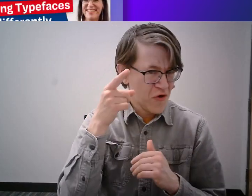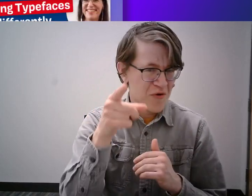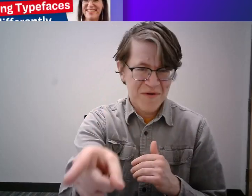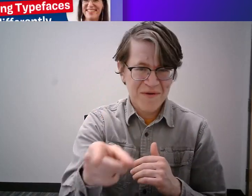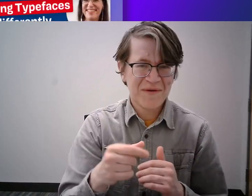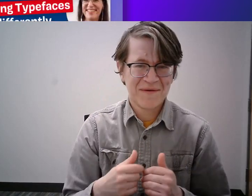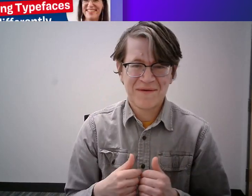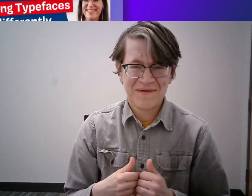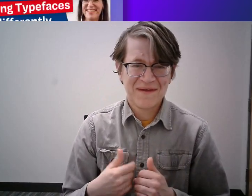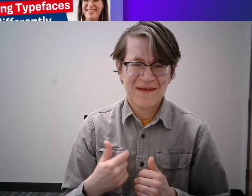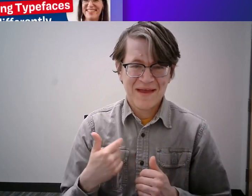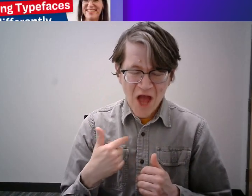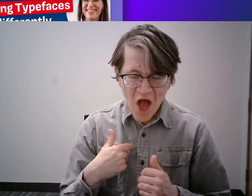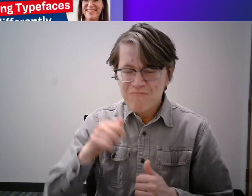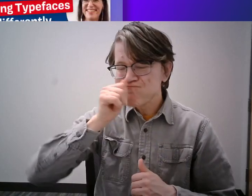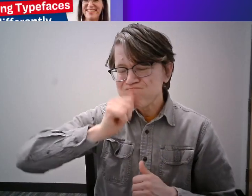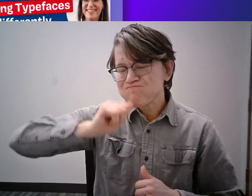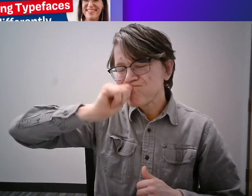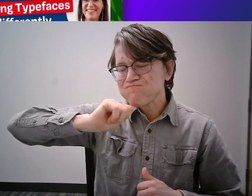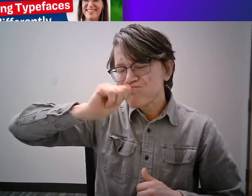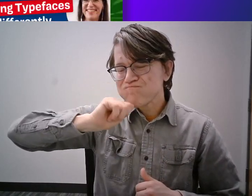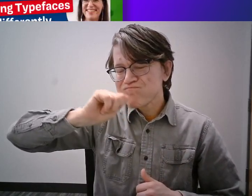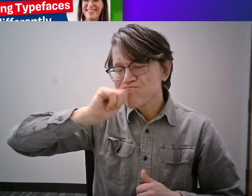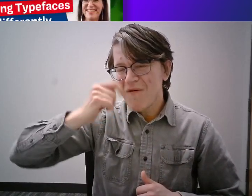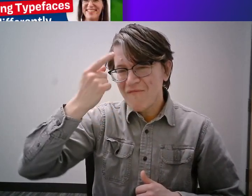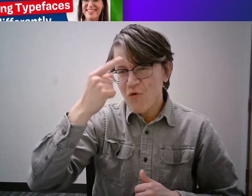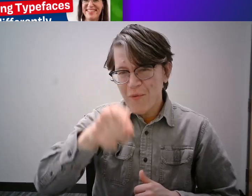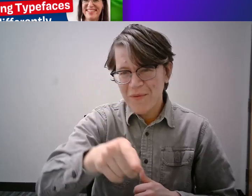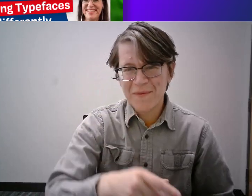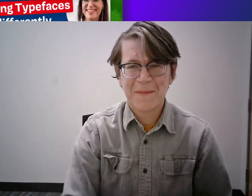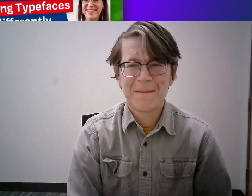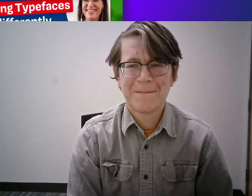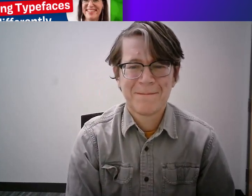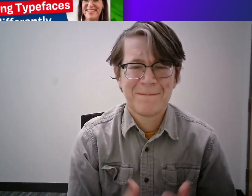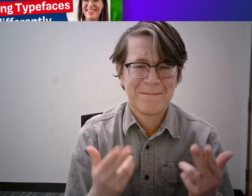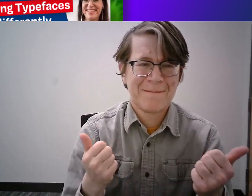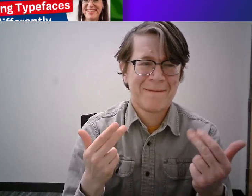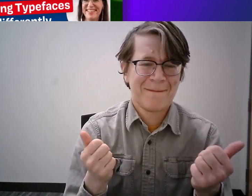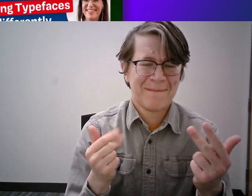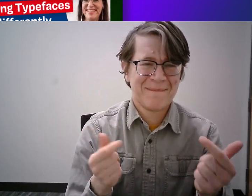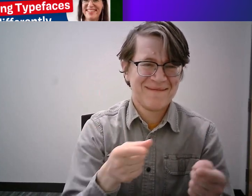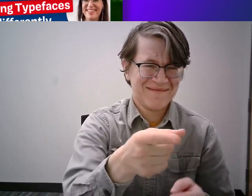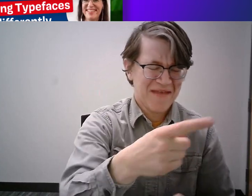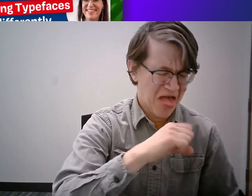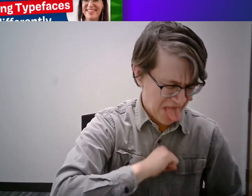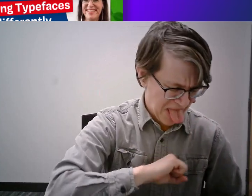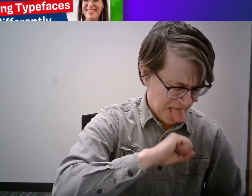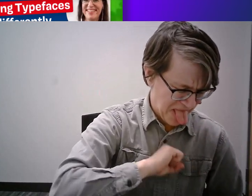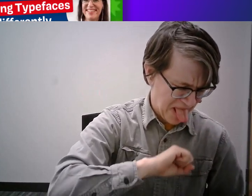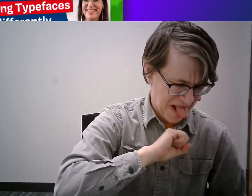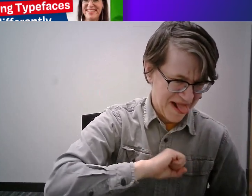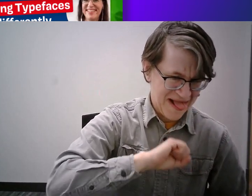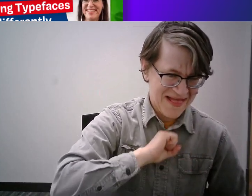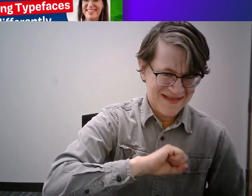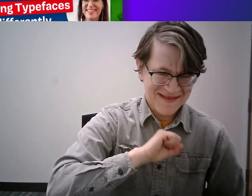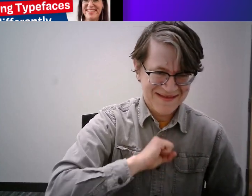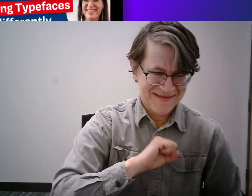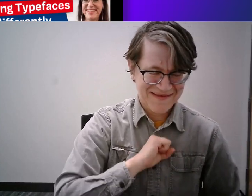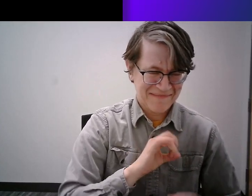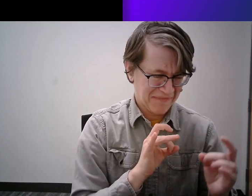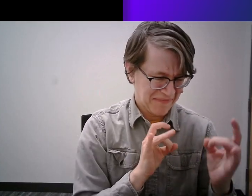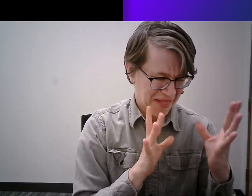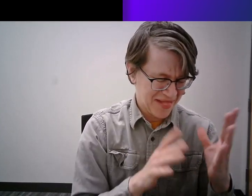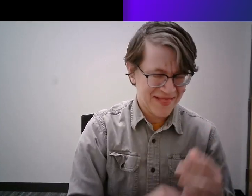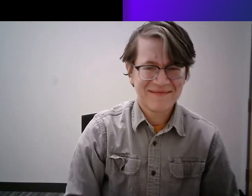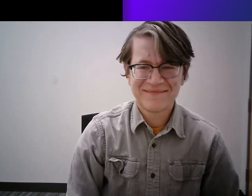I went a long way, all for you. Ziemlich gut.